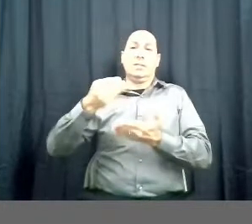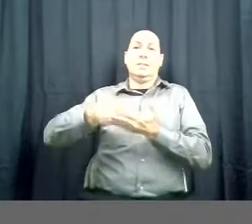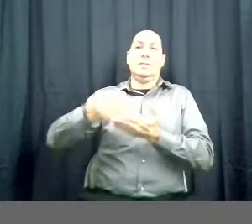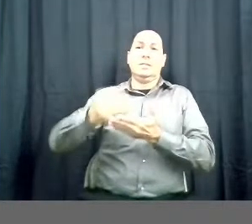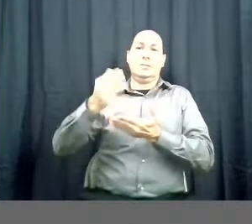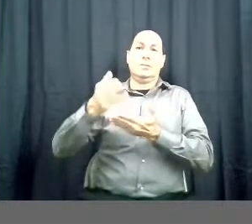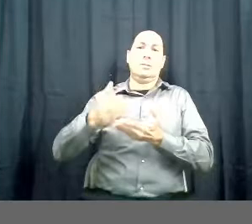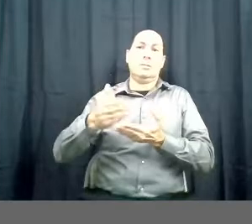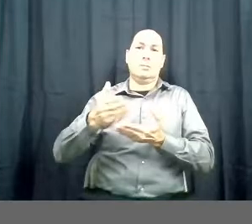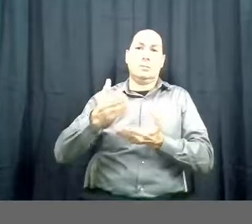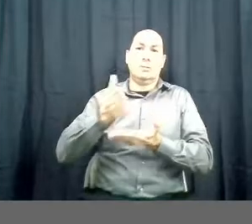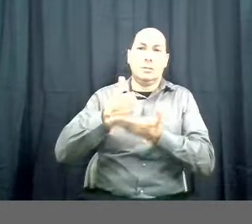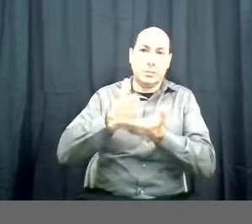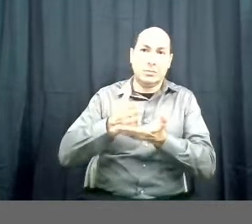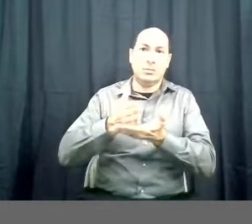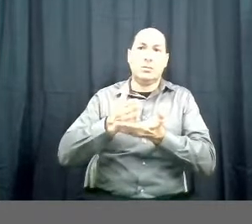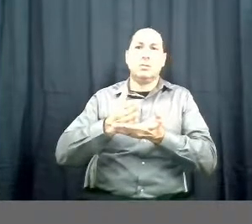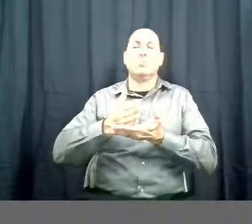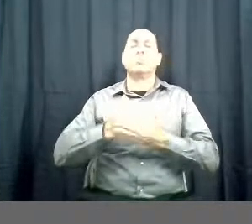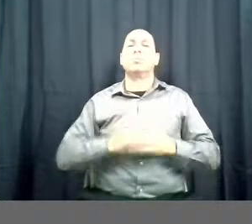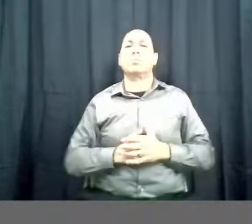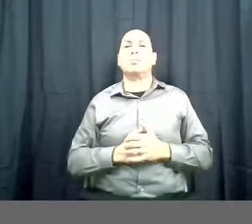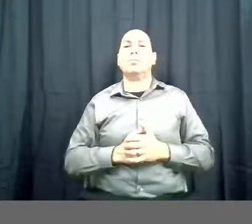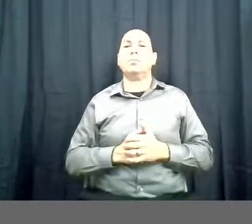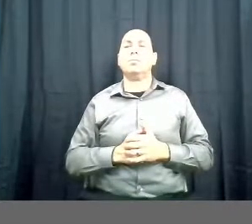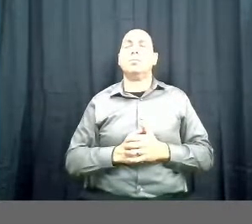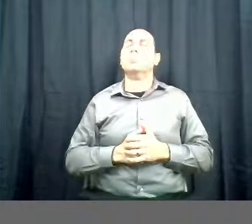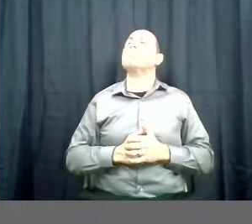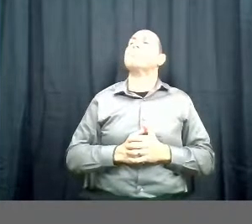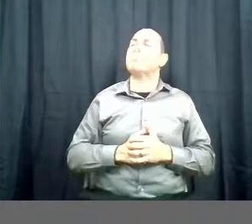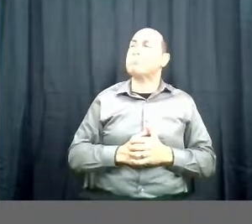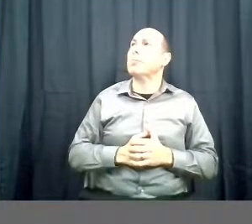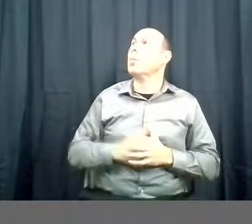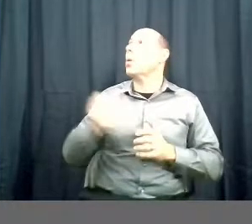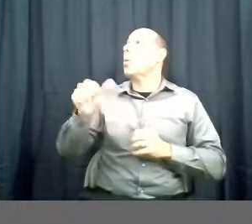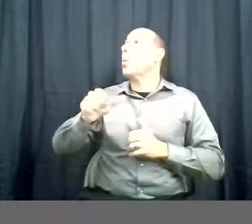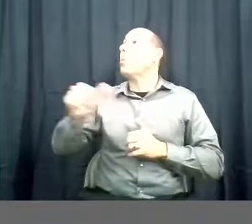Other questions or comments from the board?